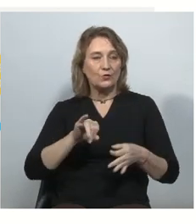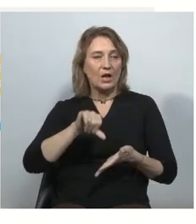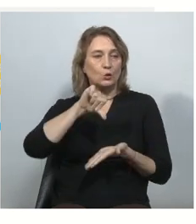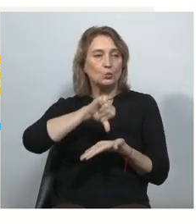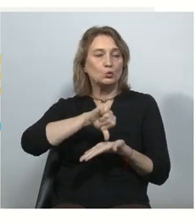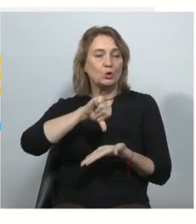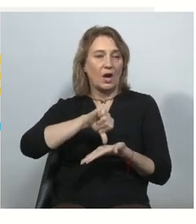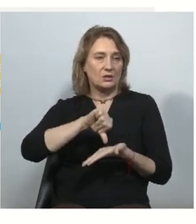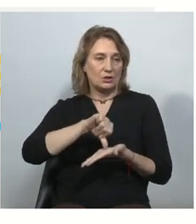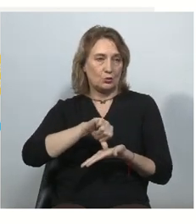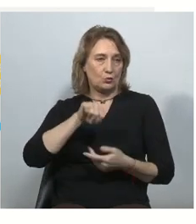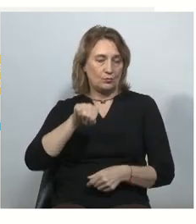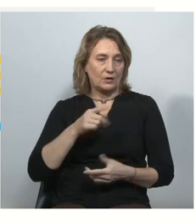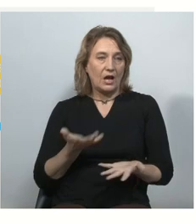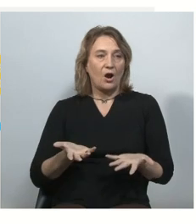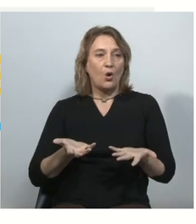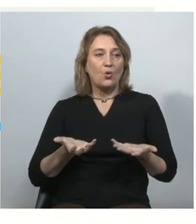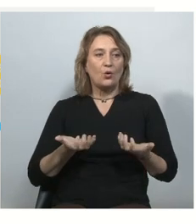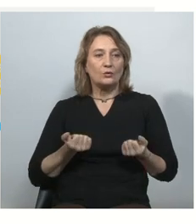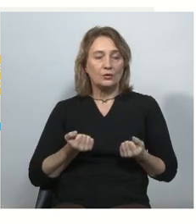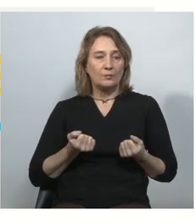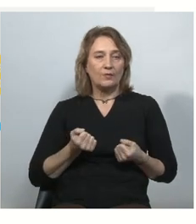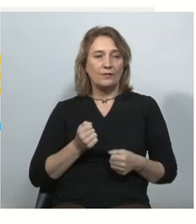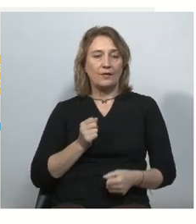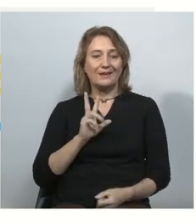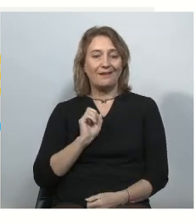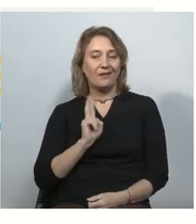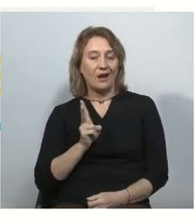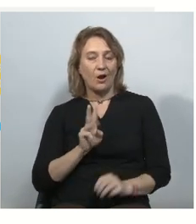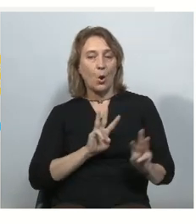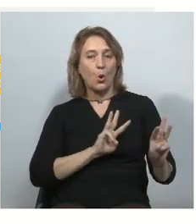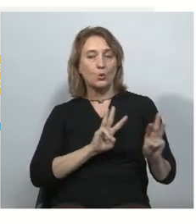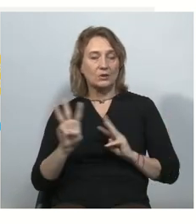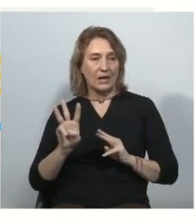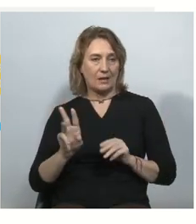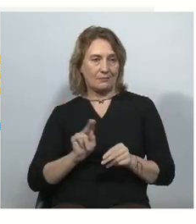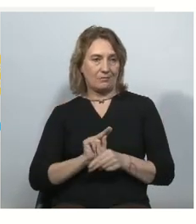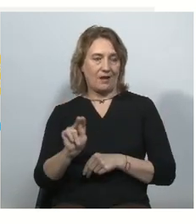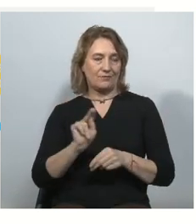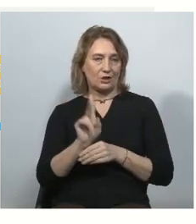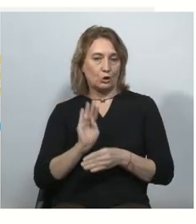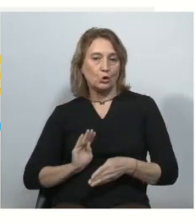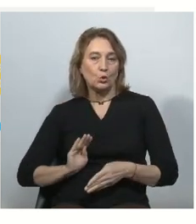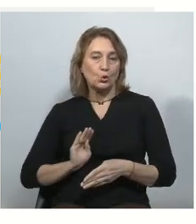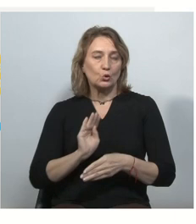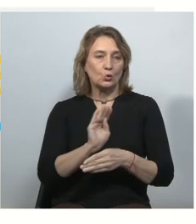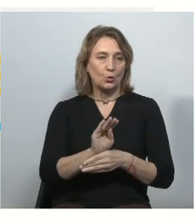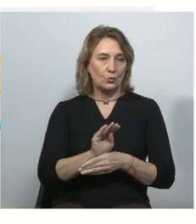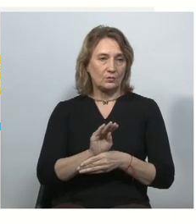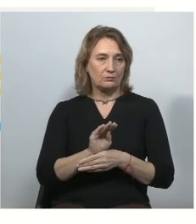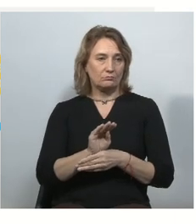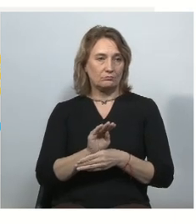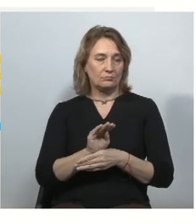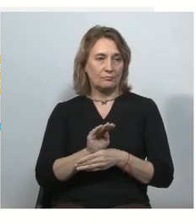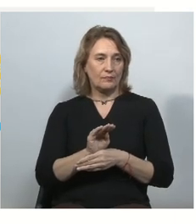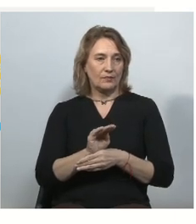teaching materials, which allow the learners to learn online and also